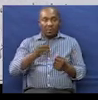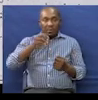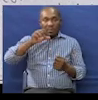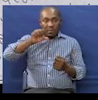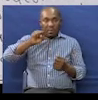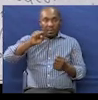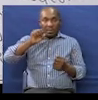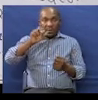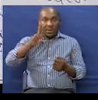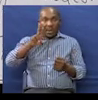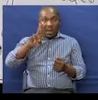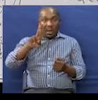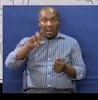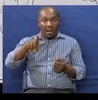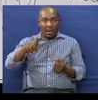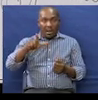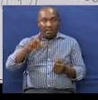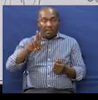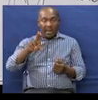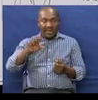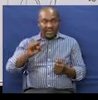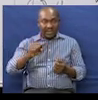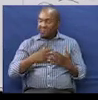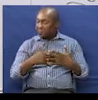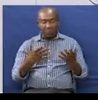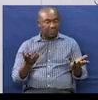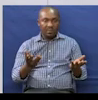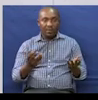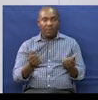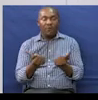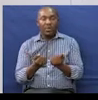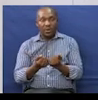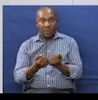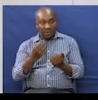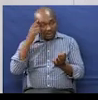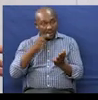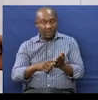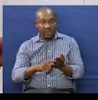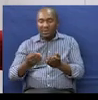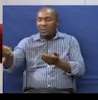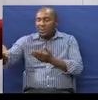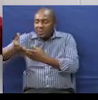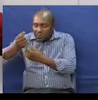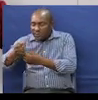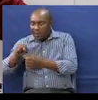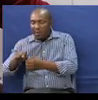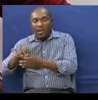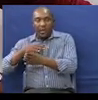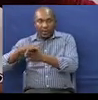That means production was for immediate consumption. No